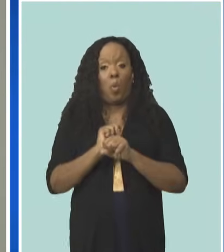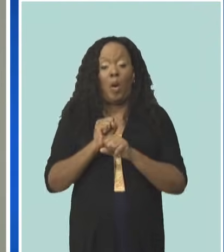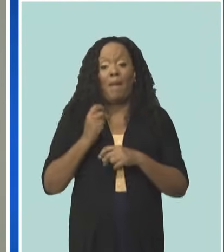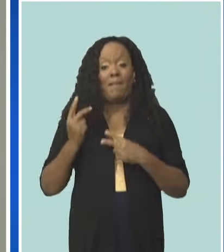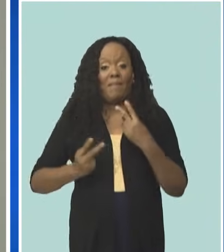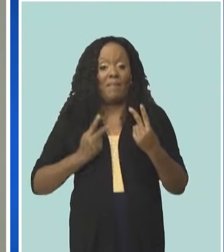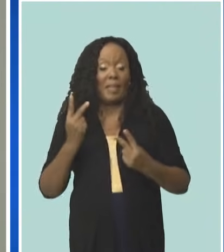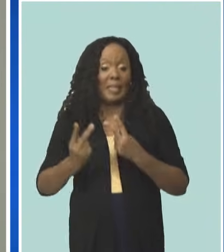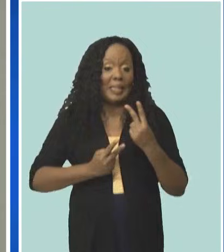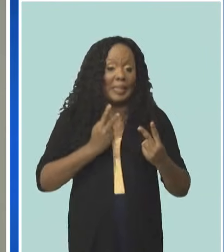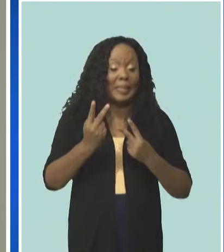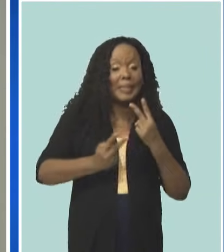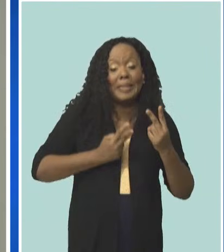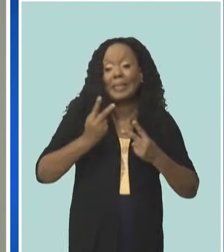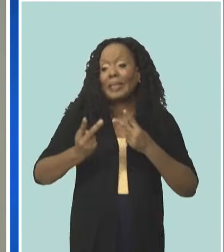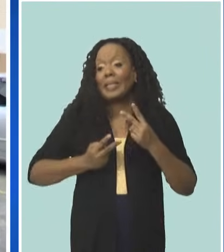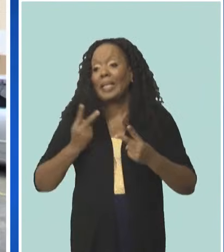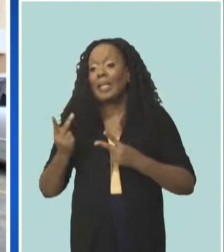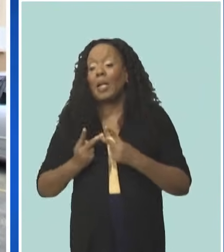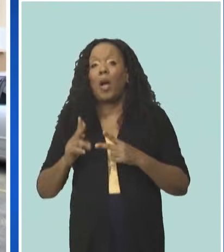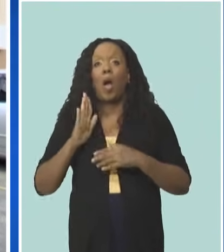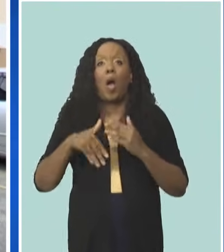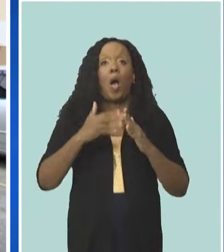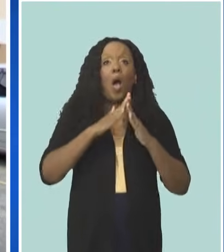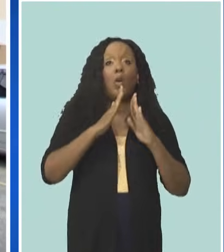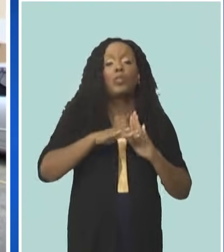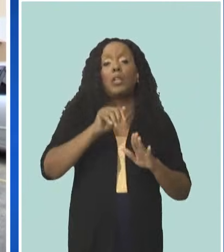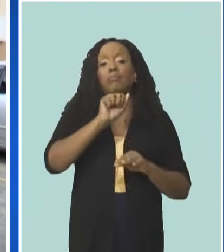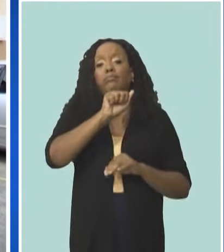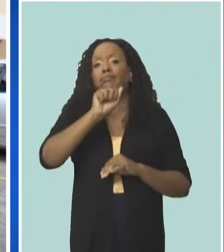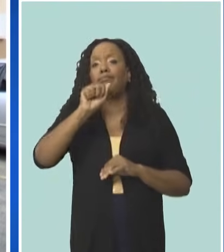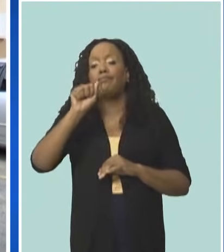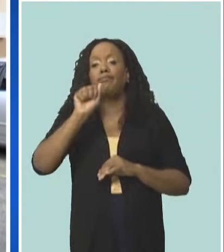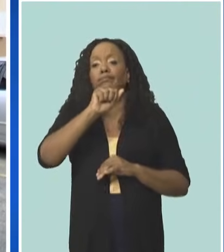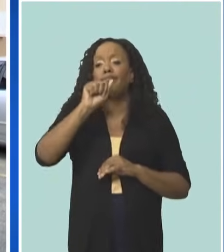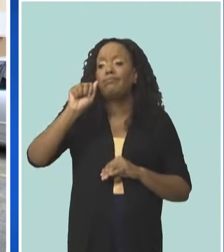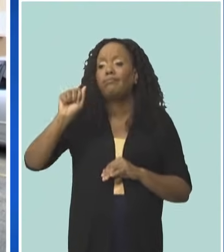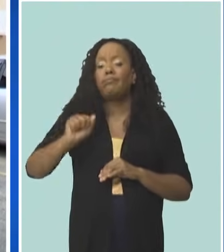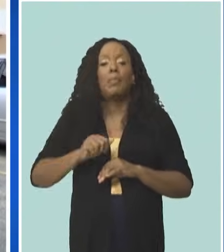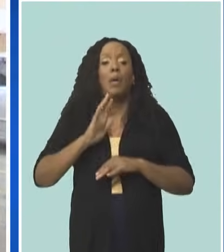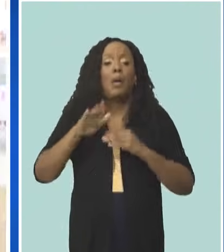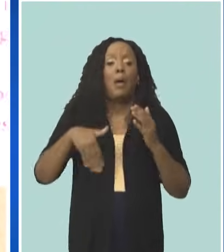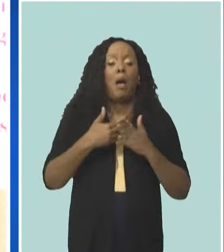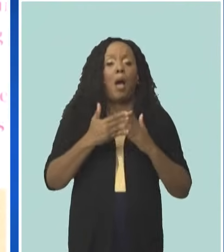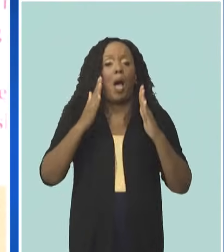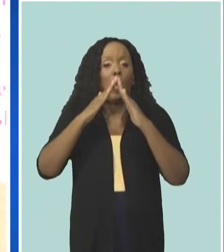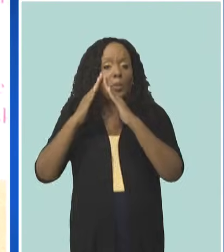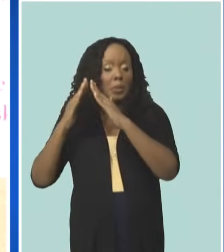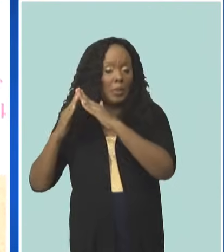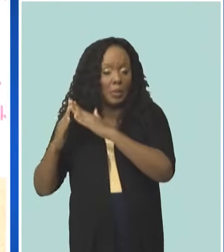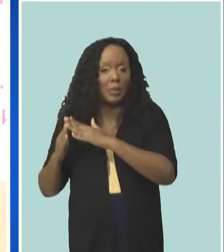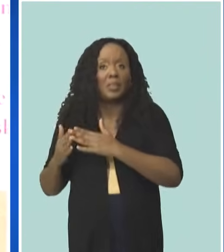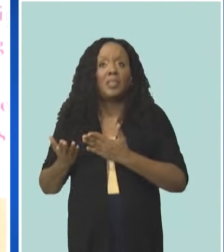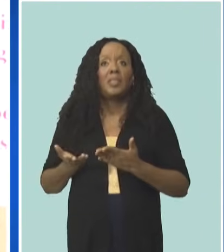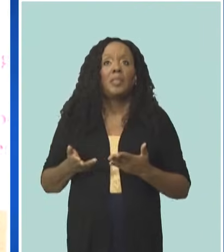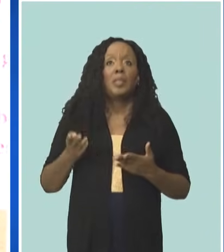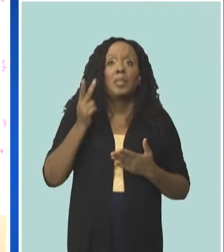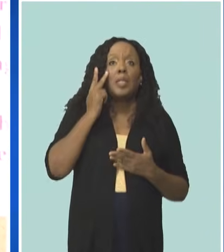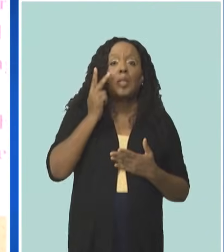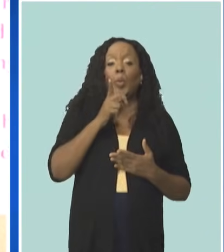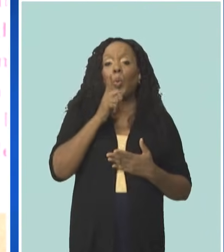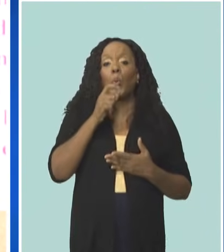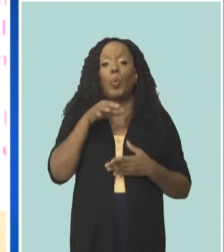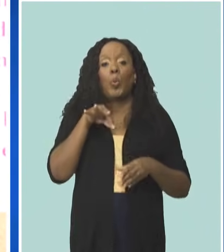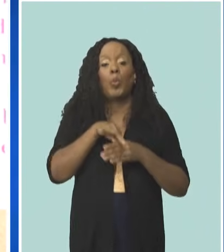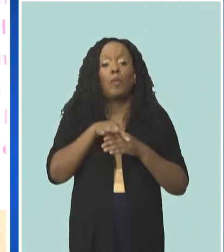visiting and making the effort to visit every household in the island, to determine that who are the voters,